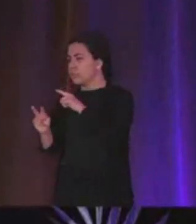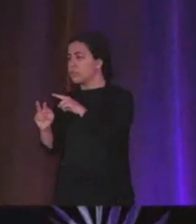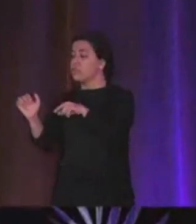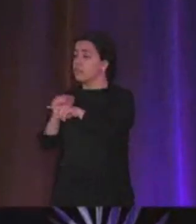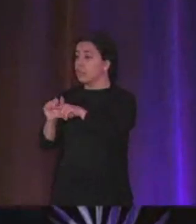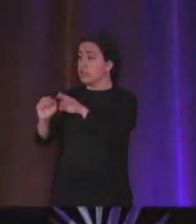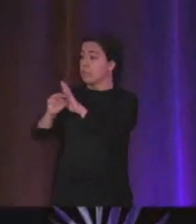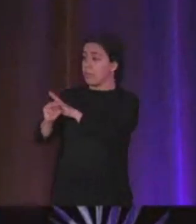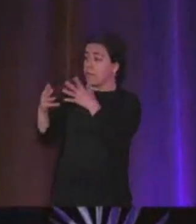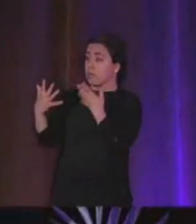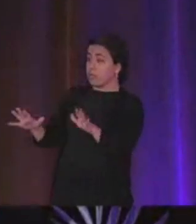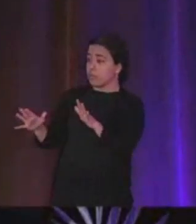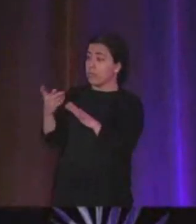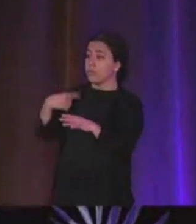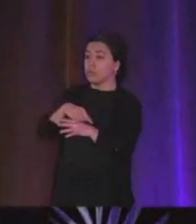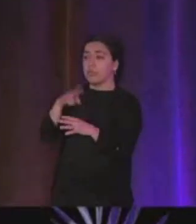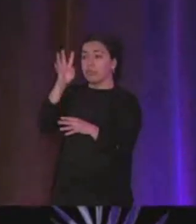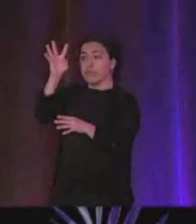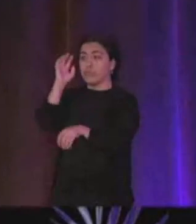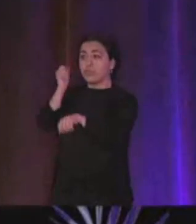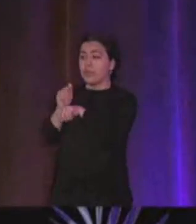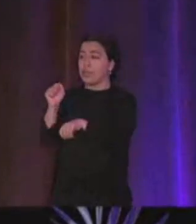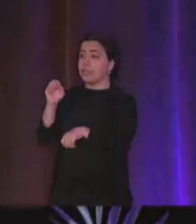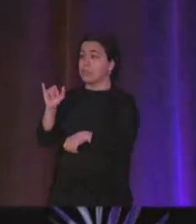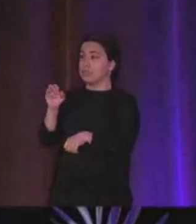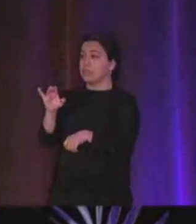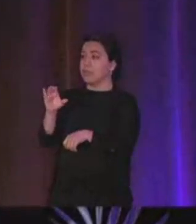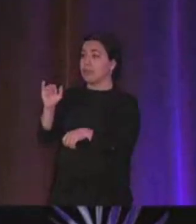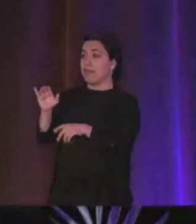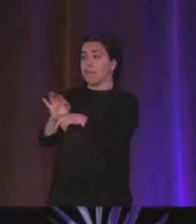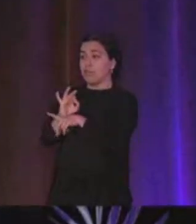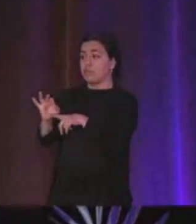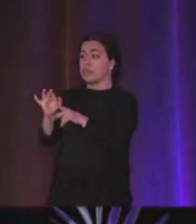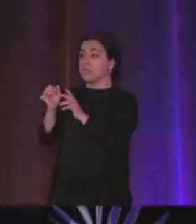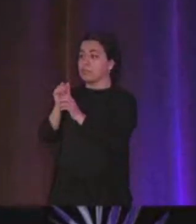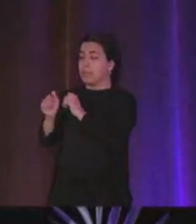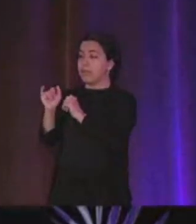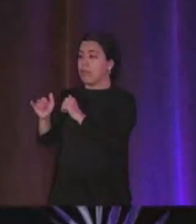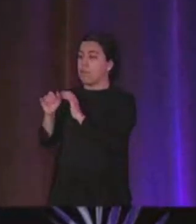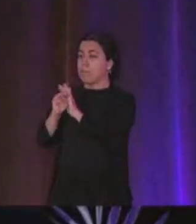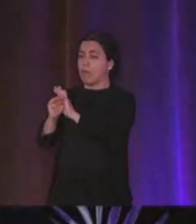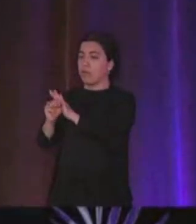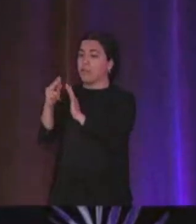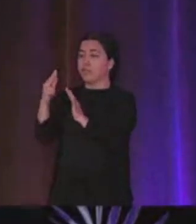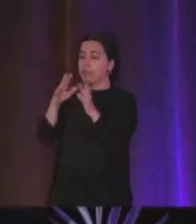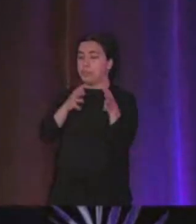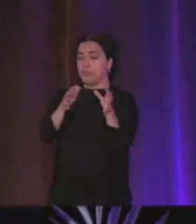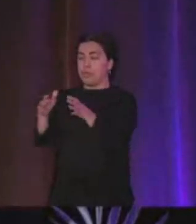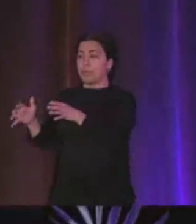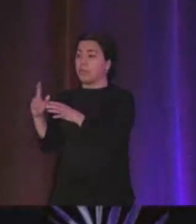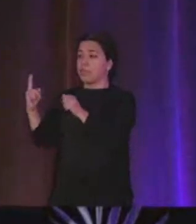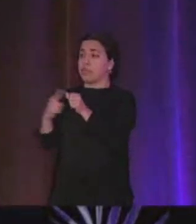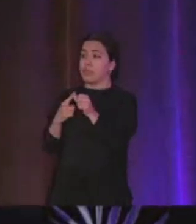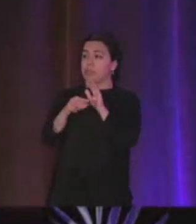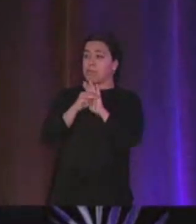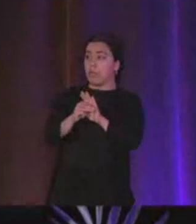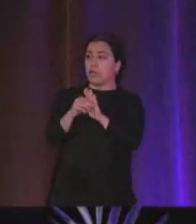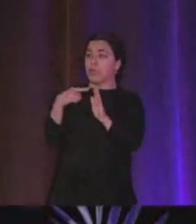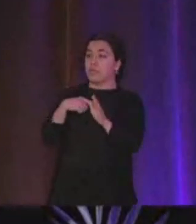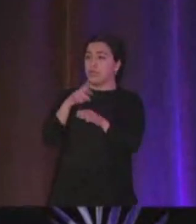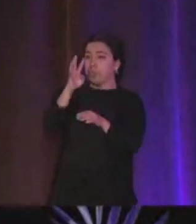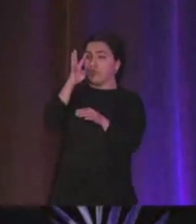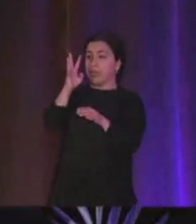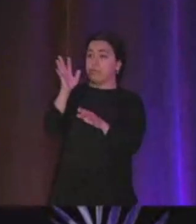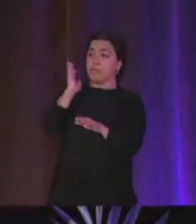model, and we create this async function in which we are passing the model. 3 parameters that we are passing. First is a model, which we created in the previous